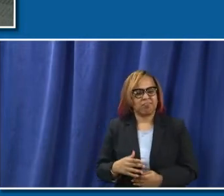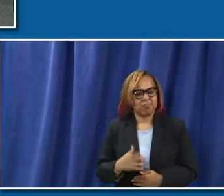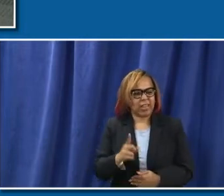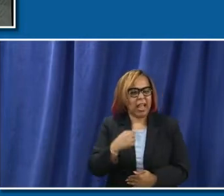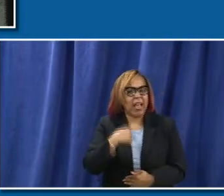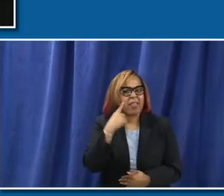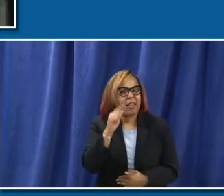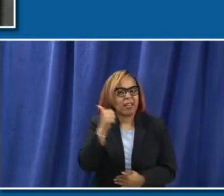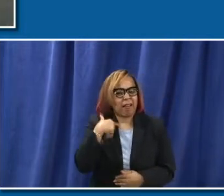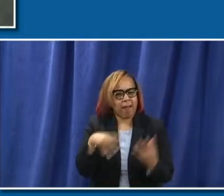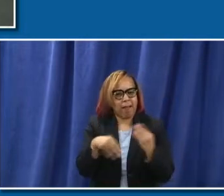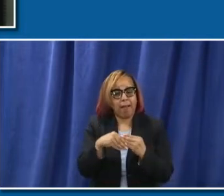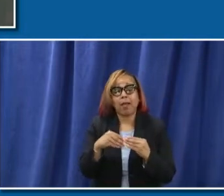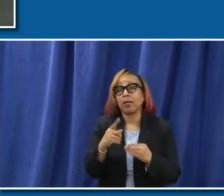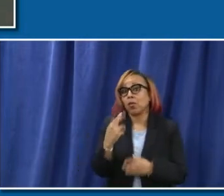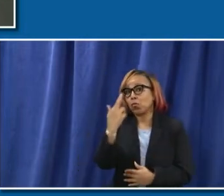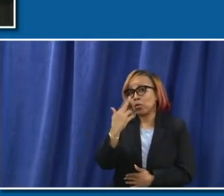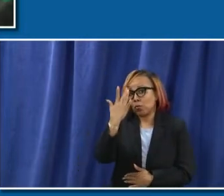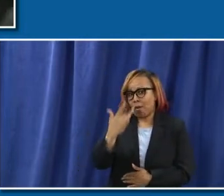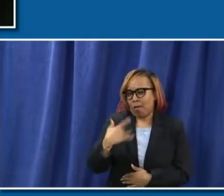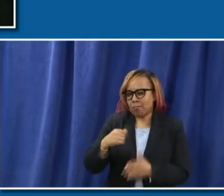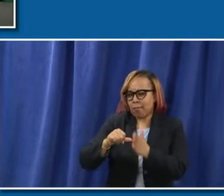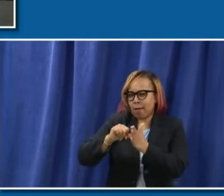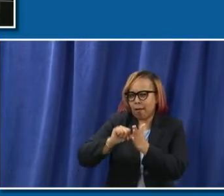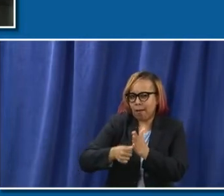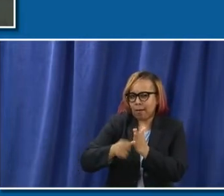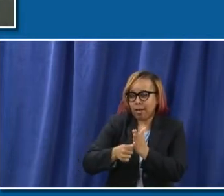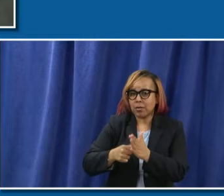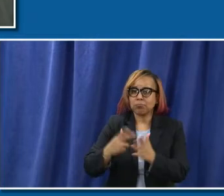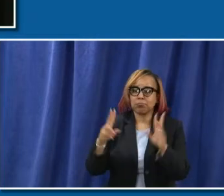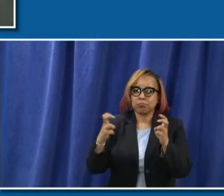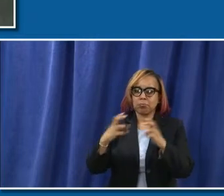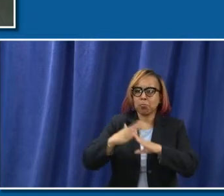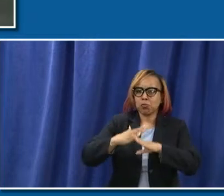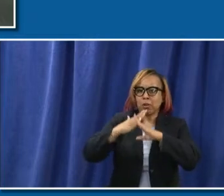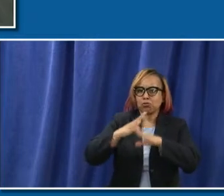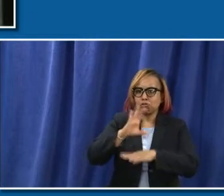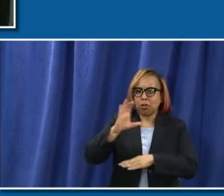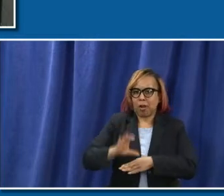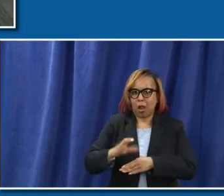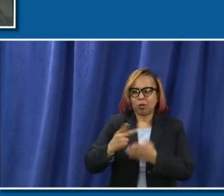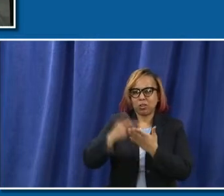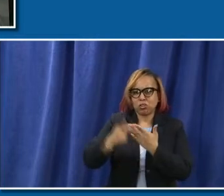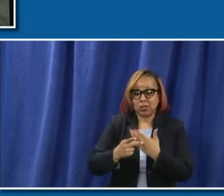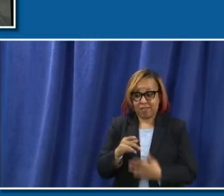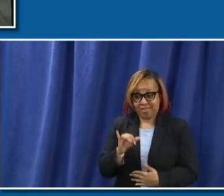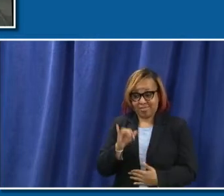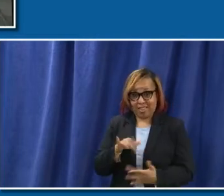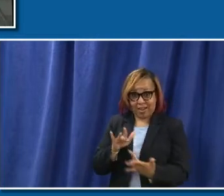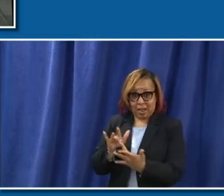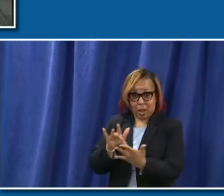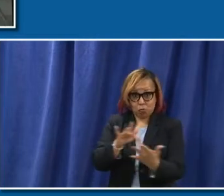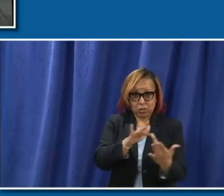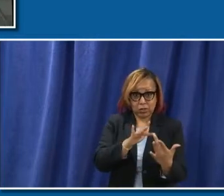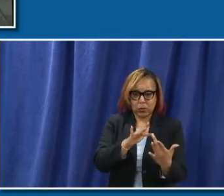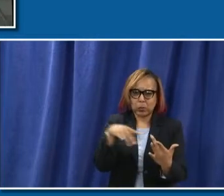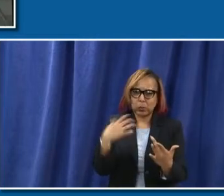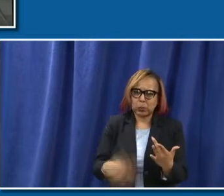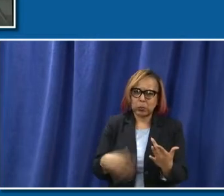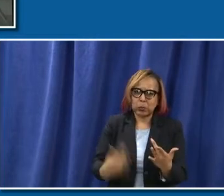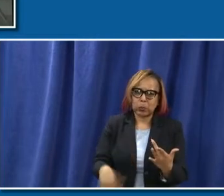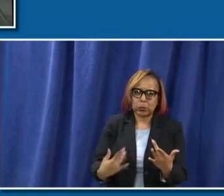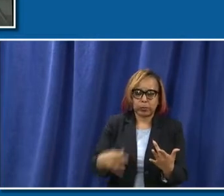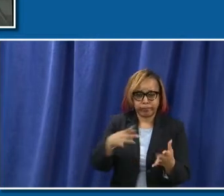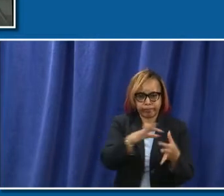I would add is that one of the reasons I highlighted the Protect Chicago initiative is that outreach effort is very much